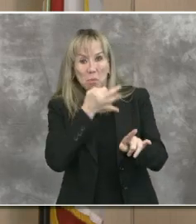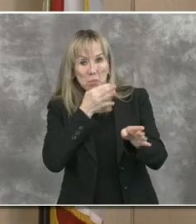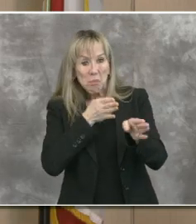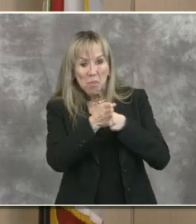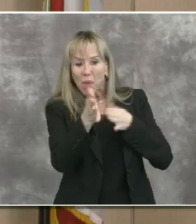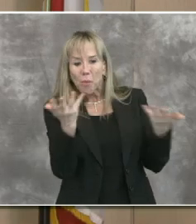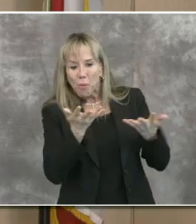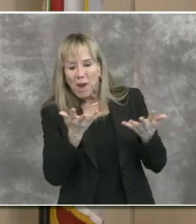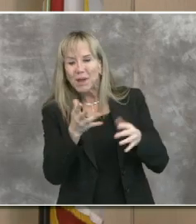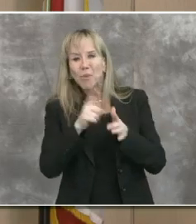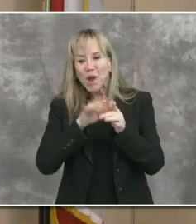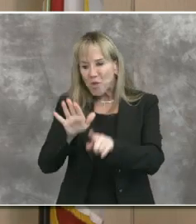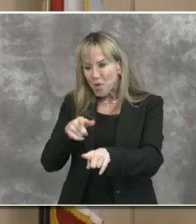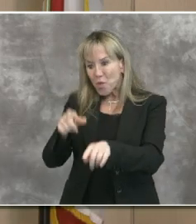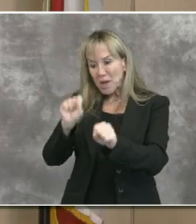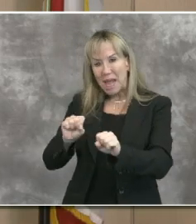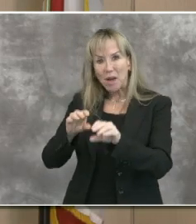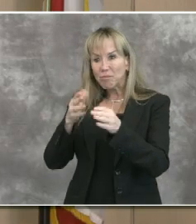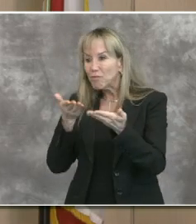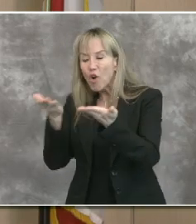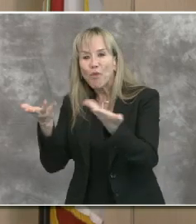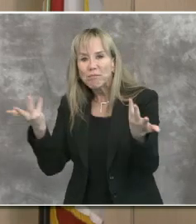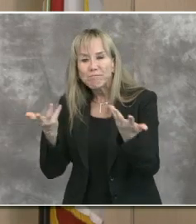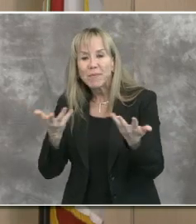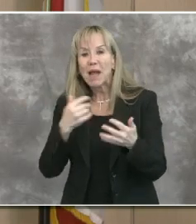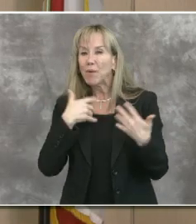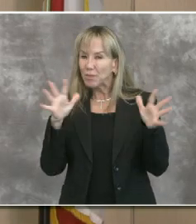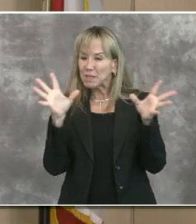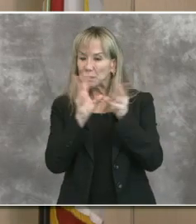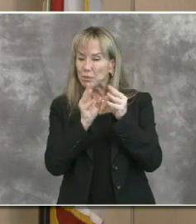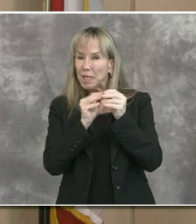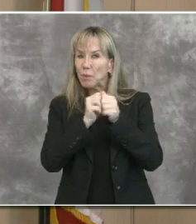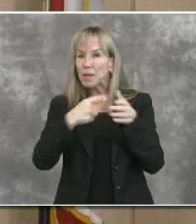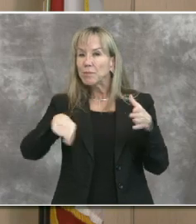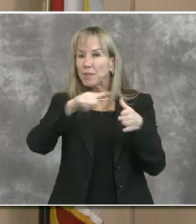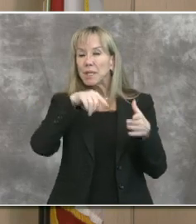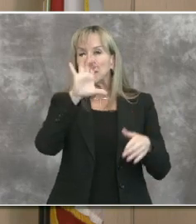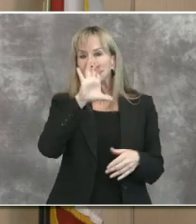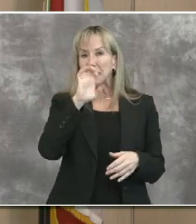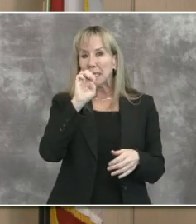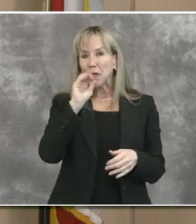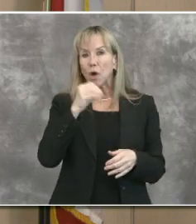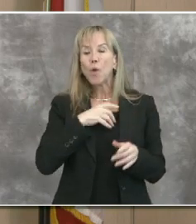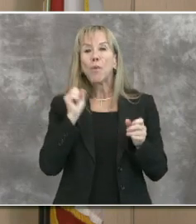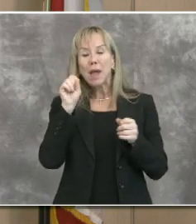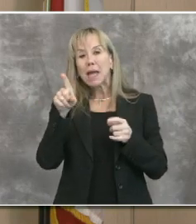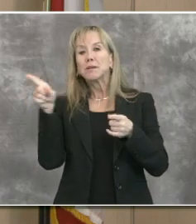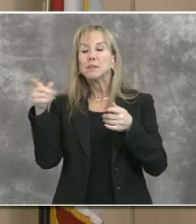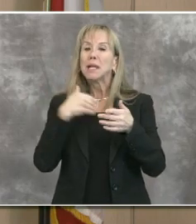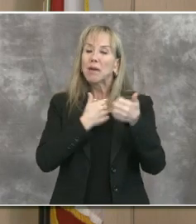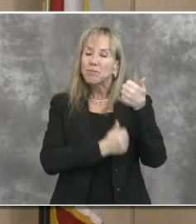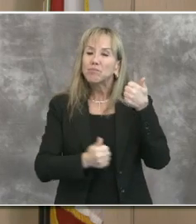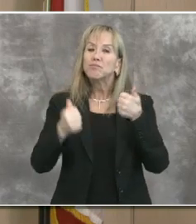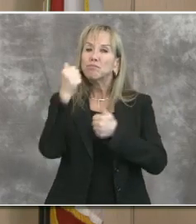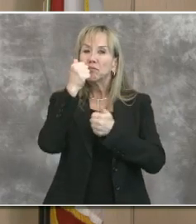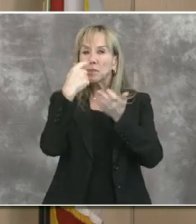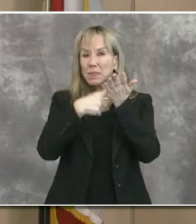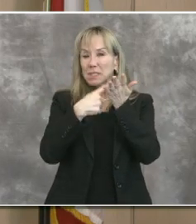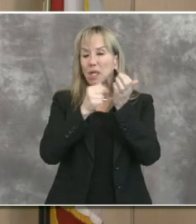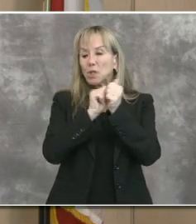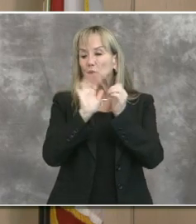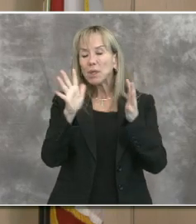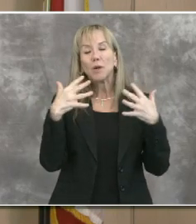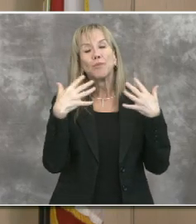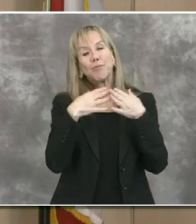with our CEOs and have asked them to have those discussions with their public health laboratory directors. So while